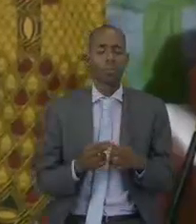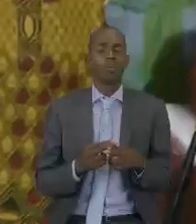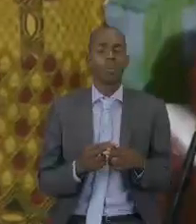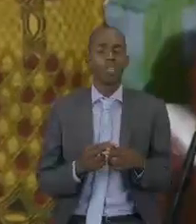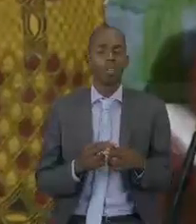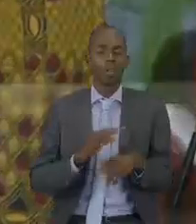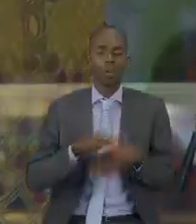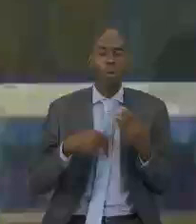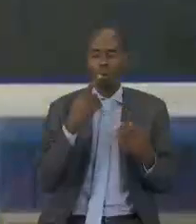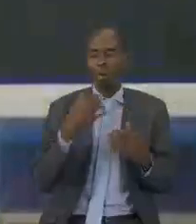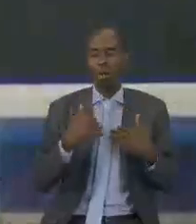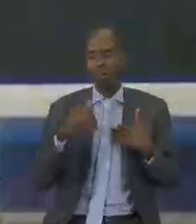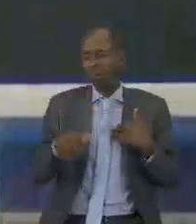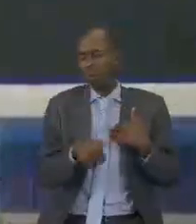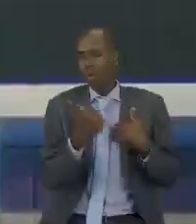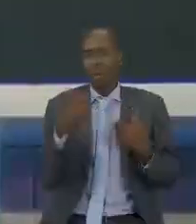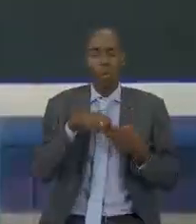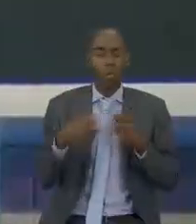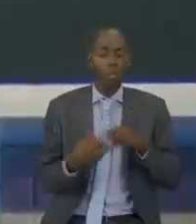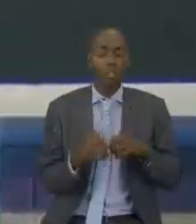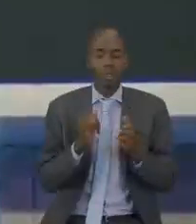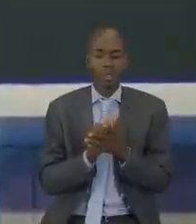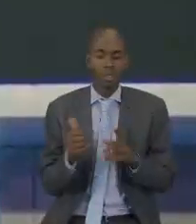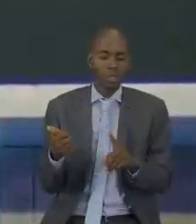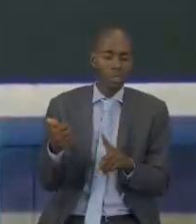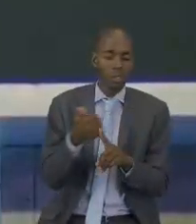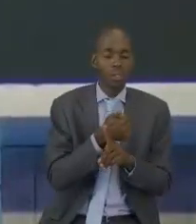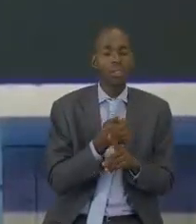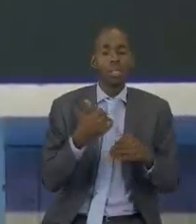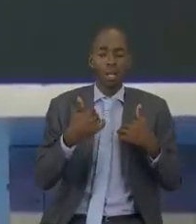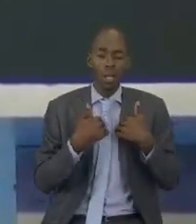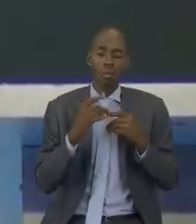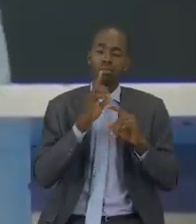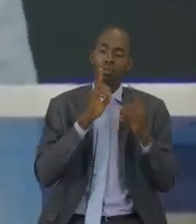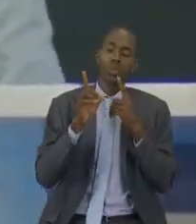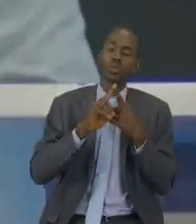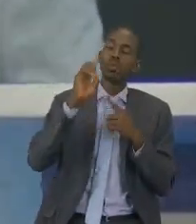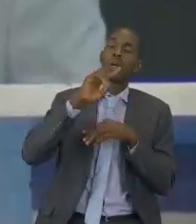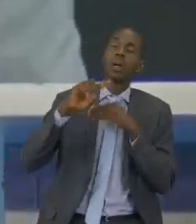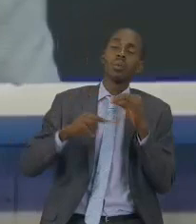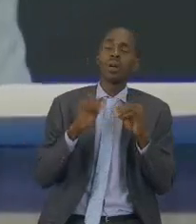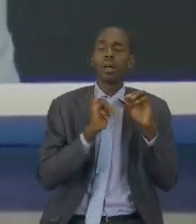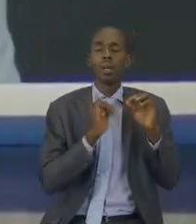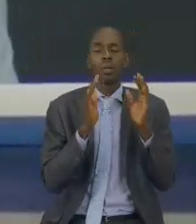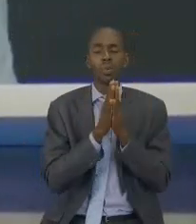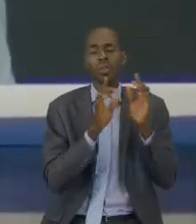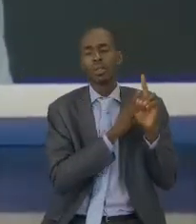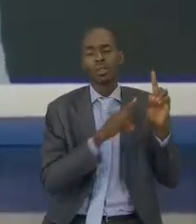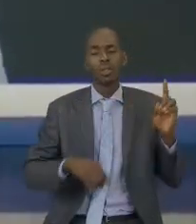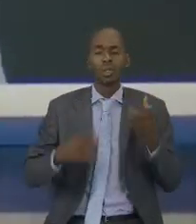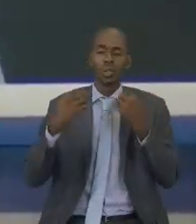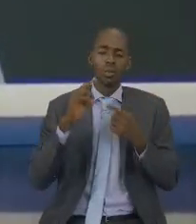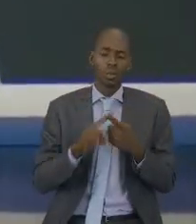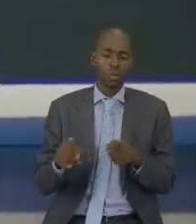other challenges that they themselves have mentioned to you, I pray, Lord, come to them right